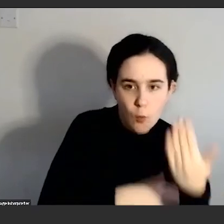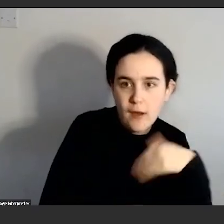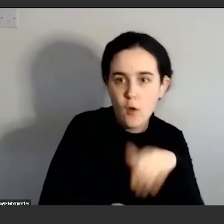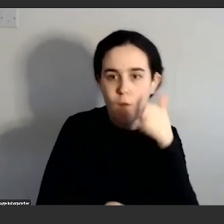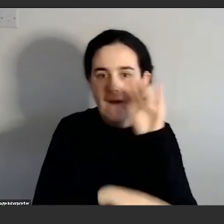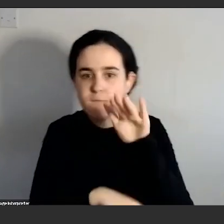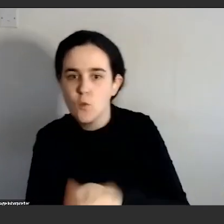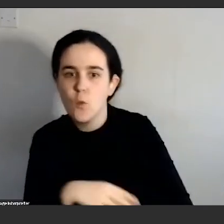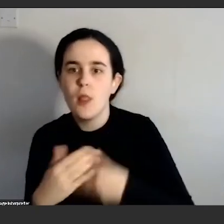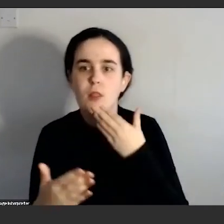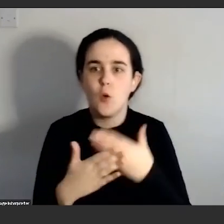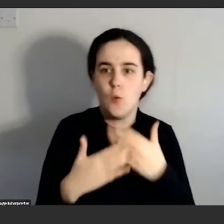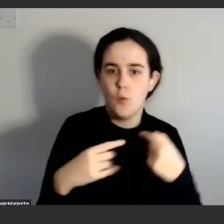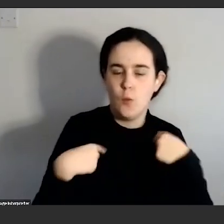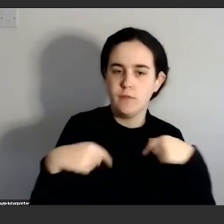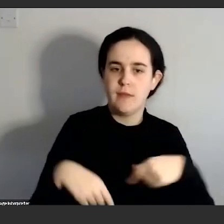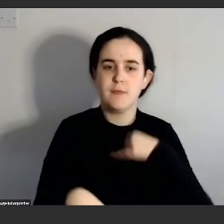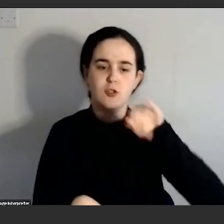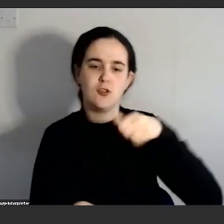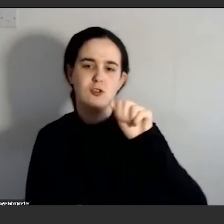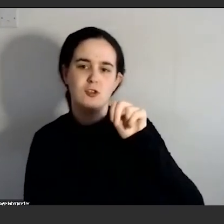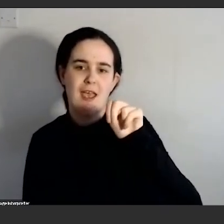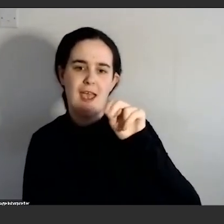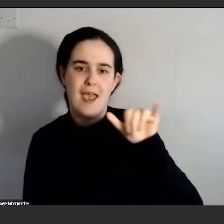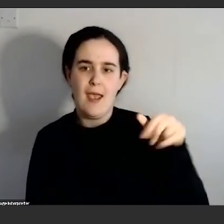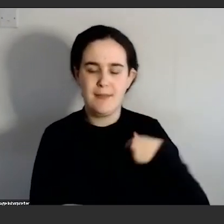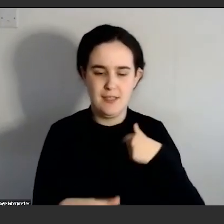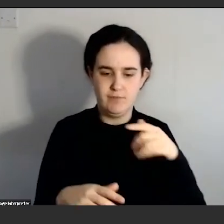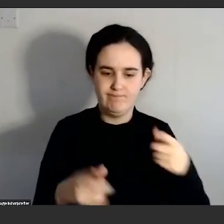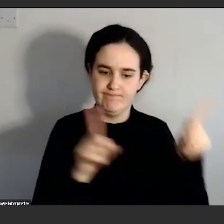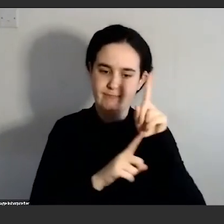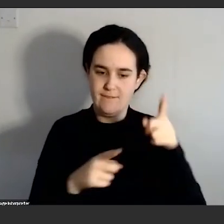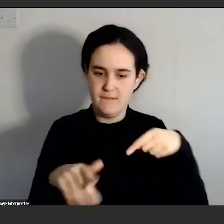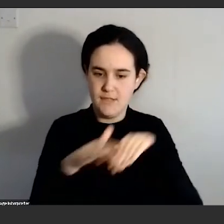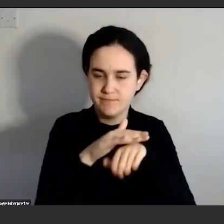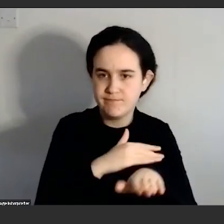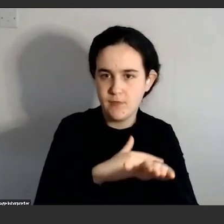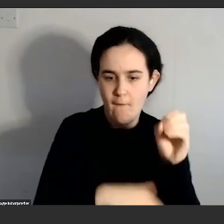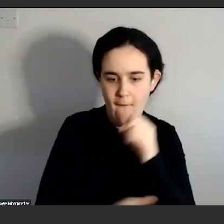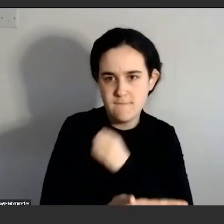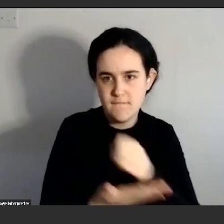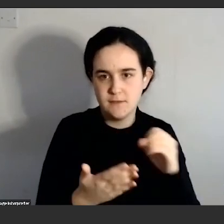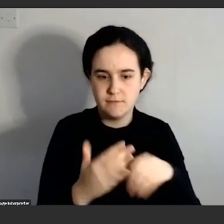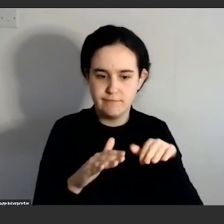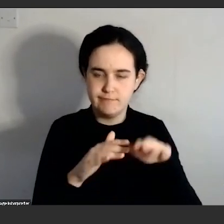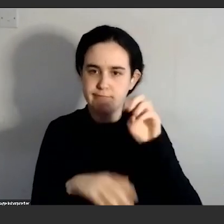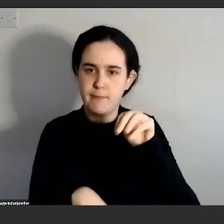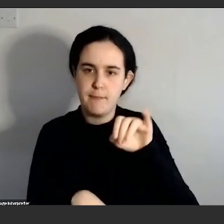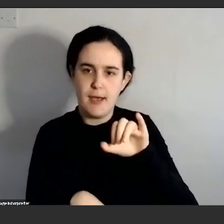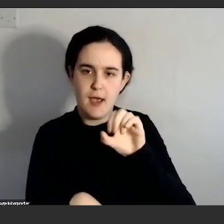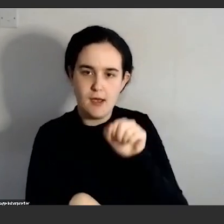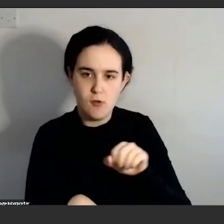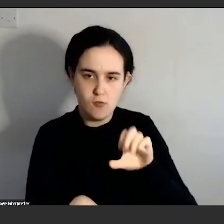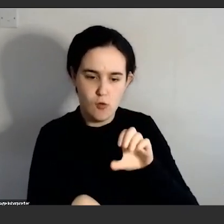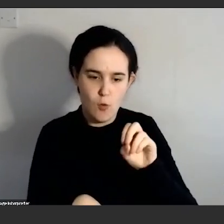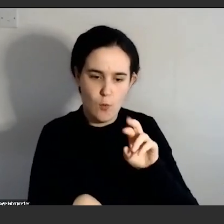disability, we've heard that COVID impacts so much disproportionately of the disabled community.